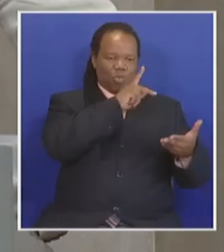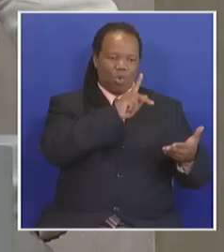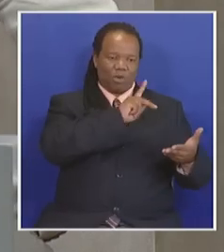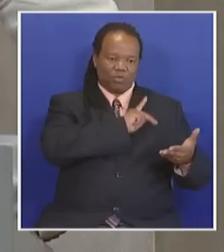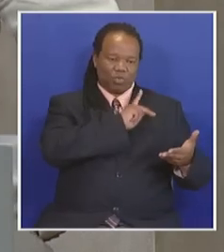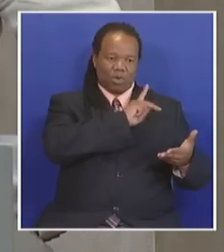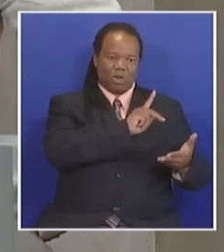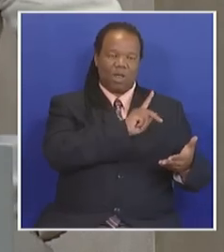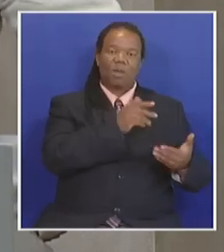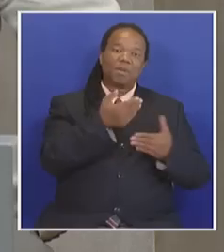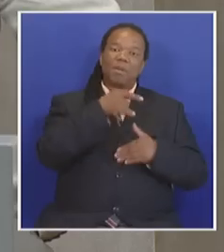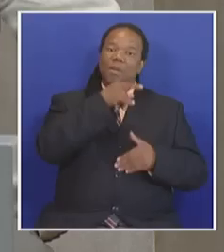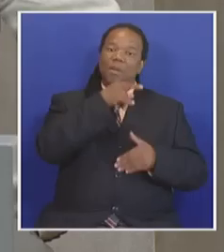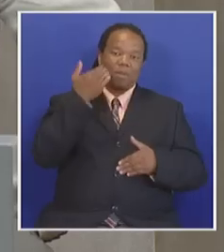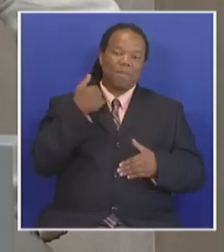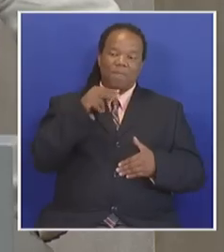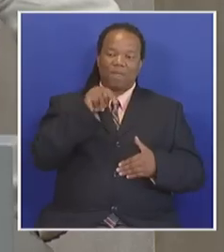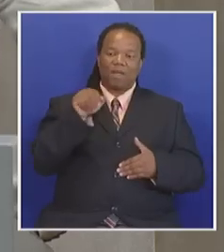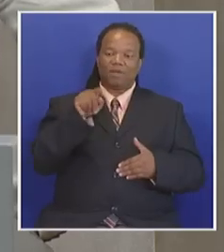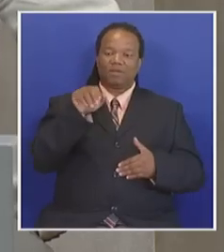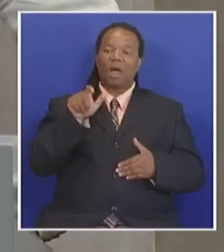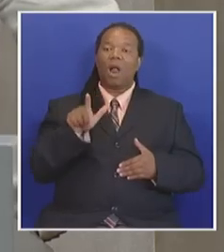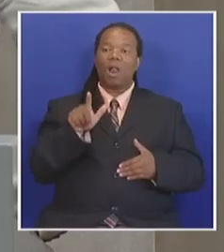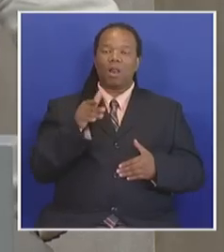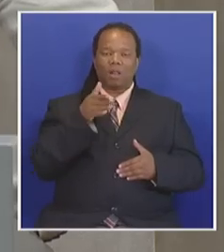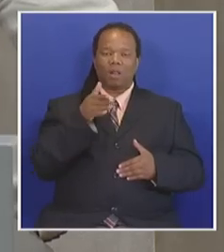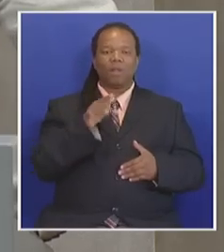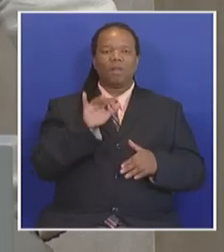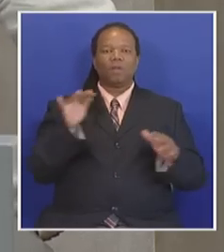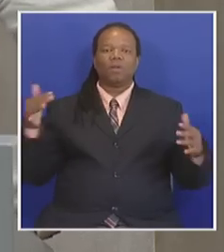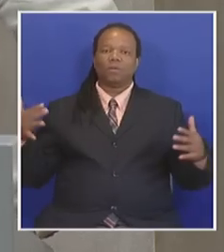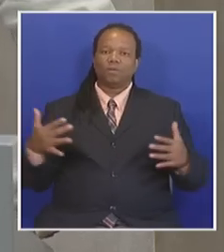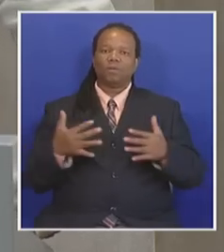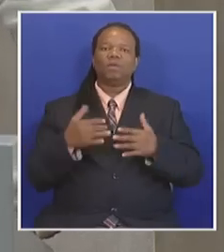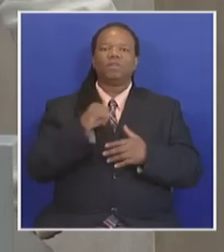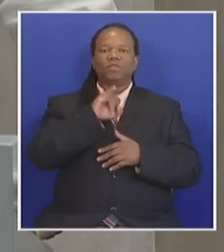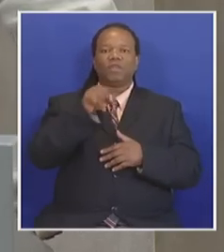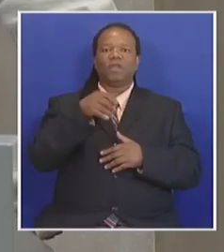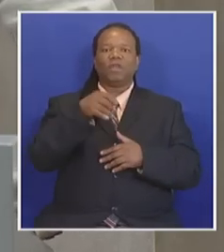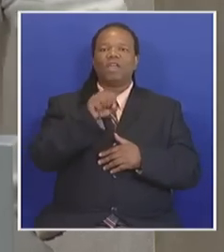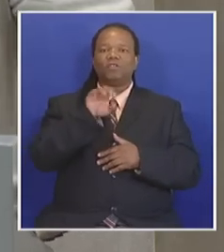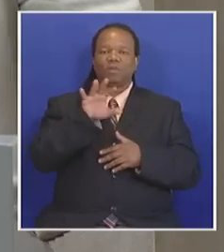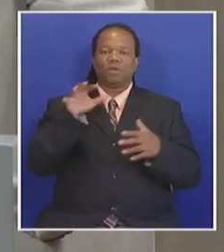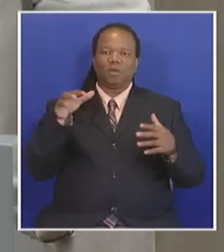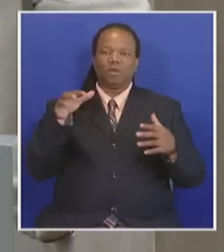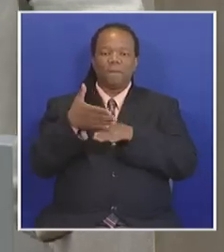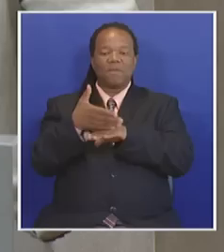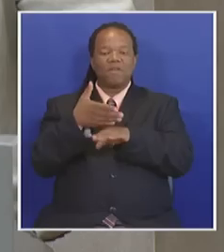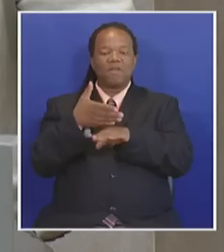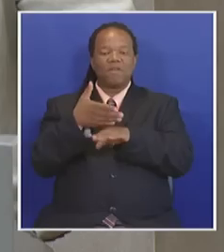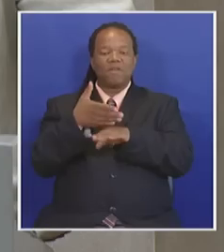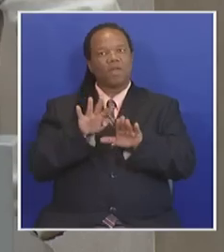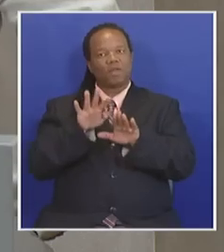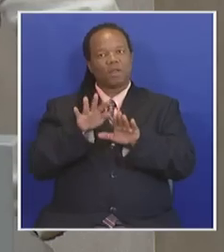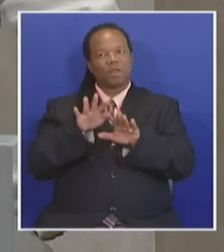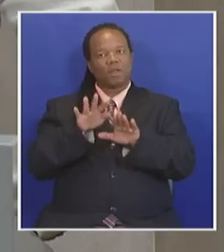Natal respectively. These resulted in the Joint Services Boards, JSBs, all over KwaZulu-Natal pre-1994.